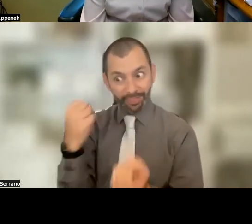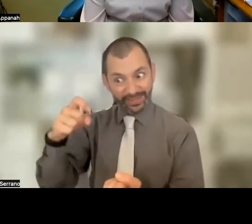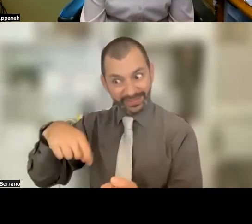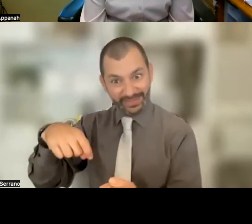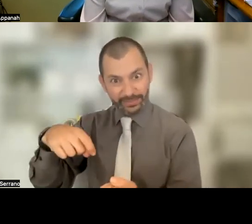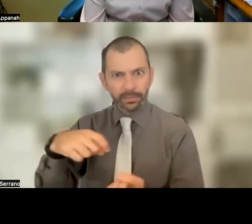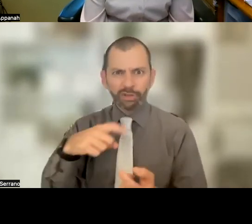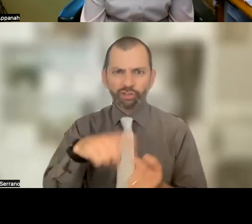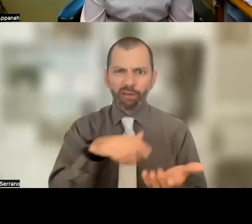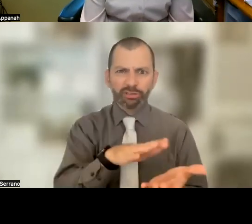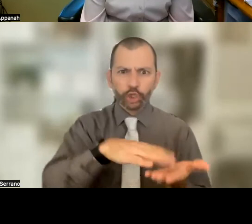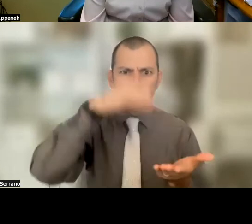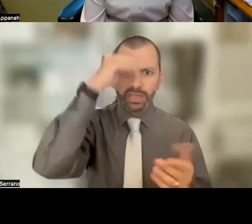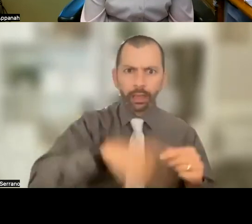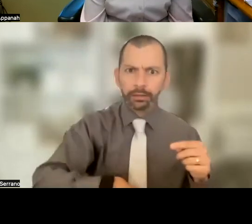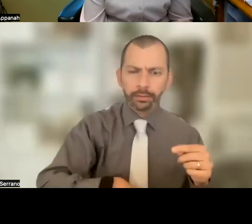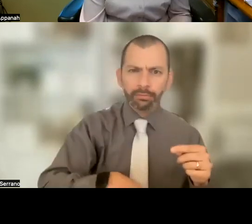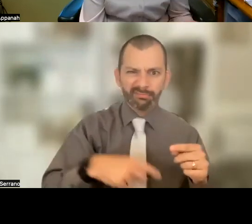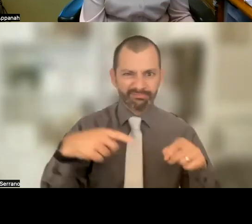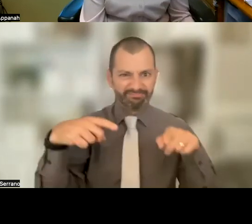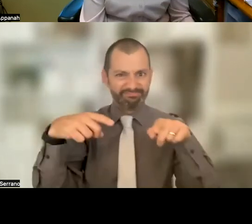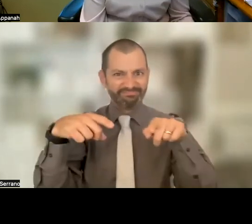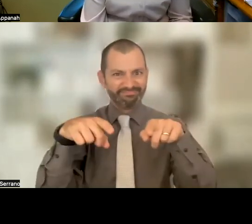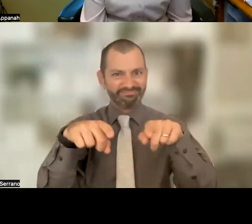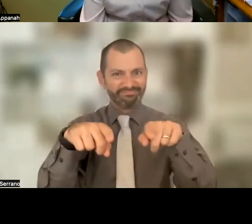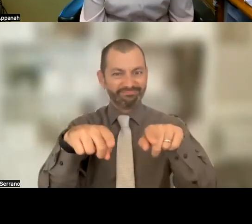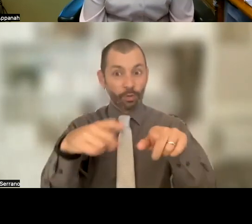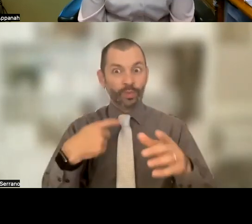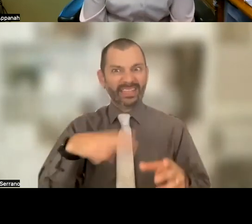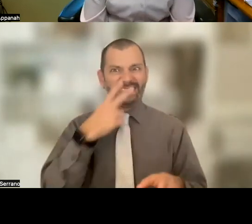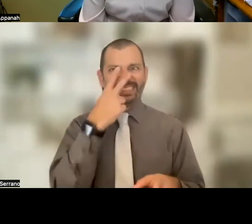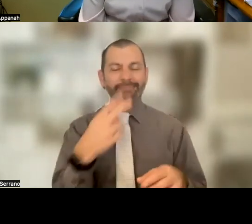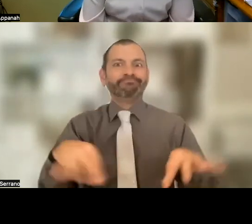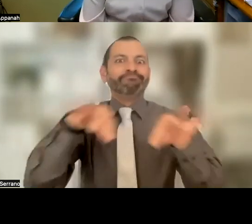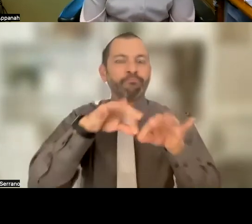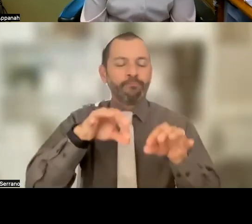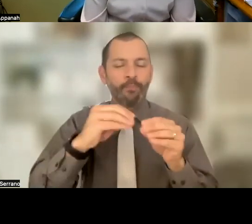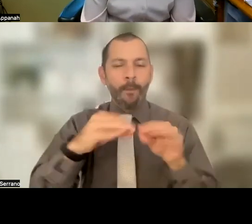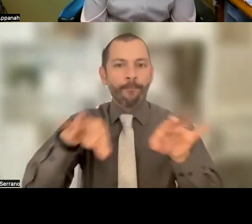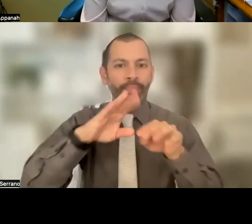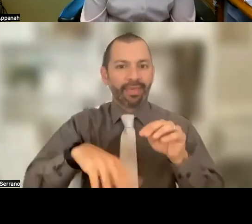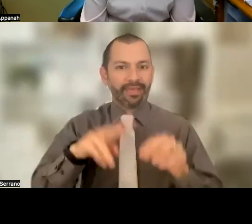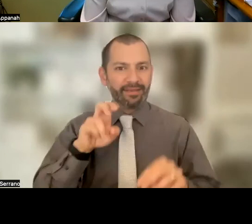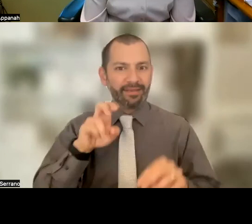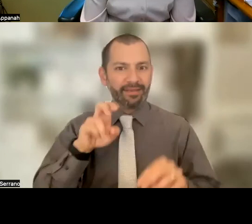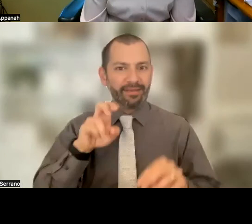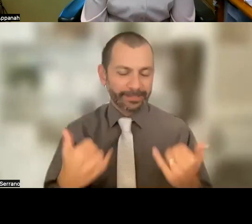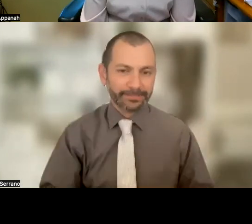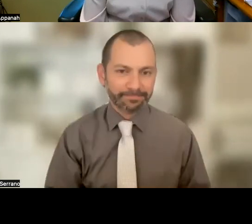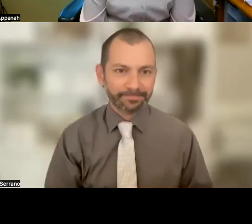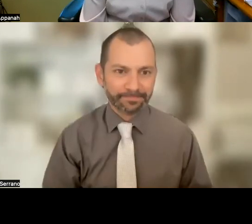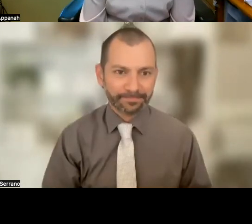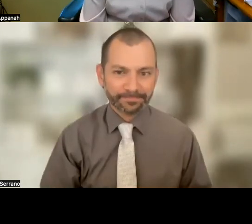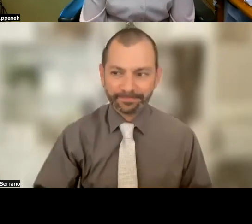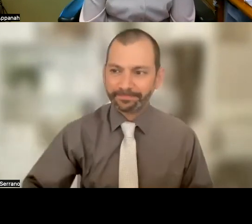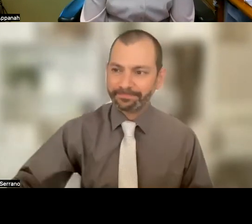more integration of expertise. Is there a mental health need? Then why can't we support staff learning about that? And that